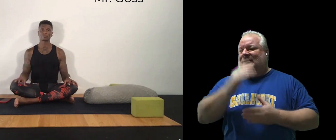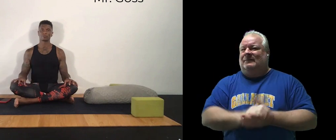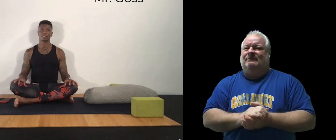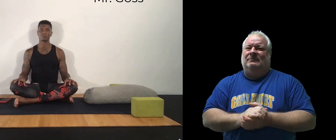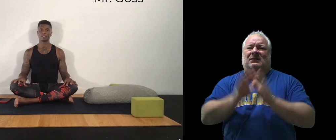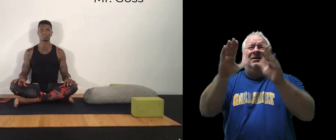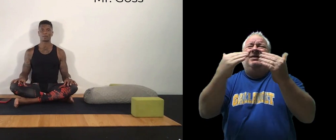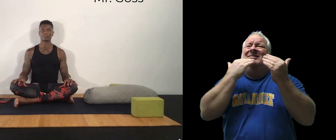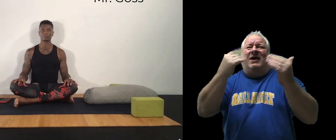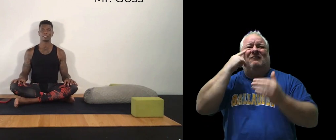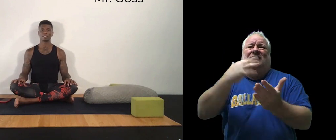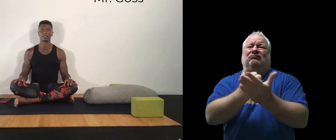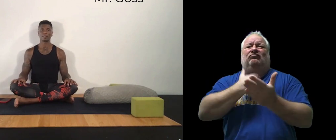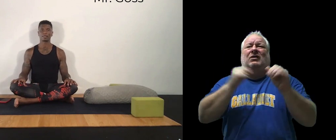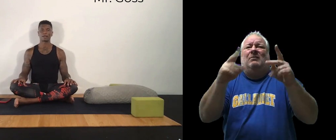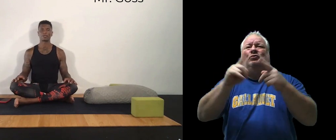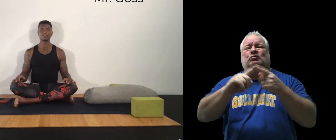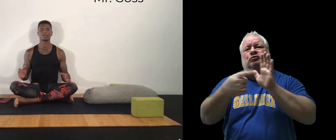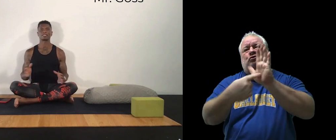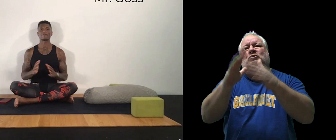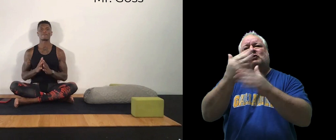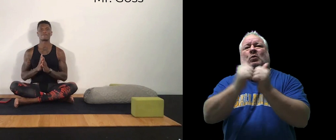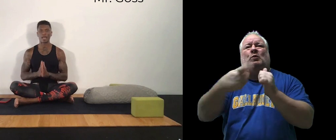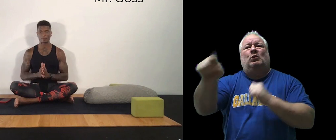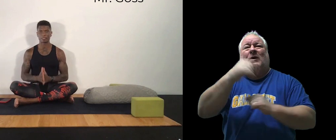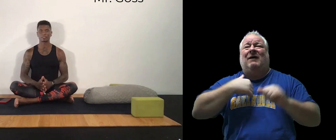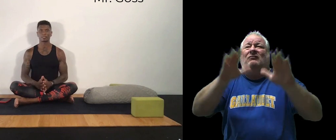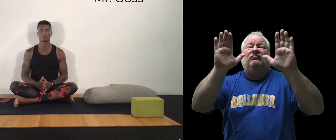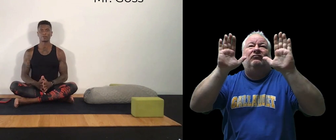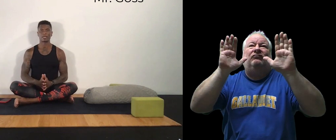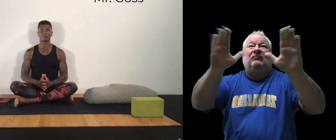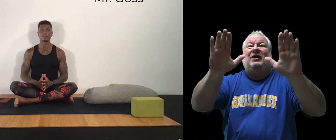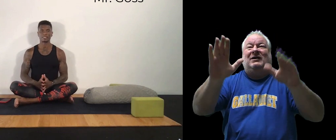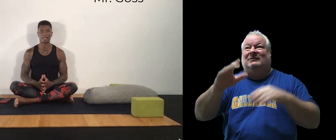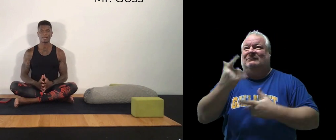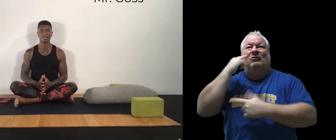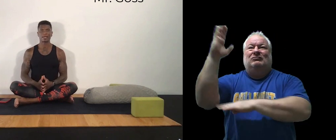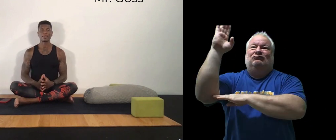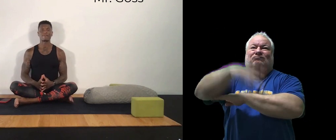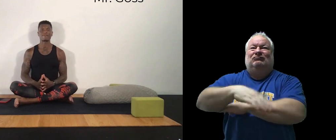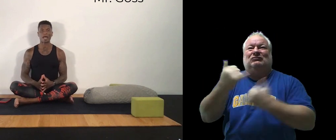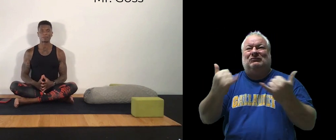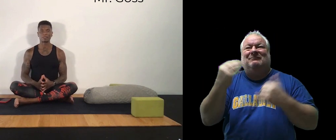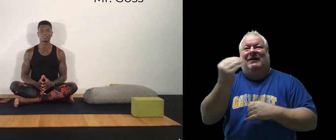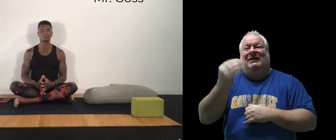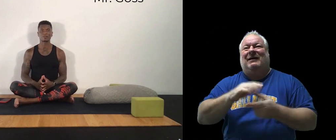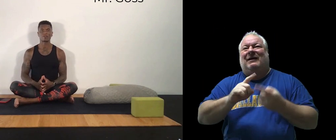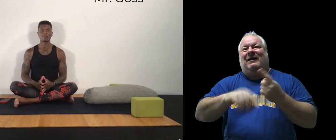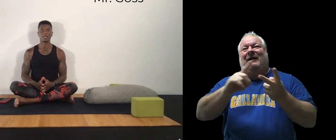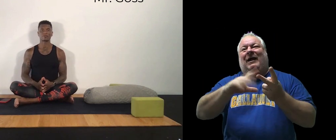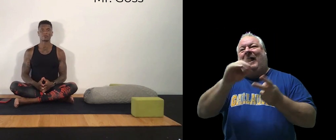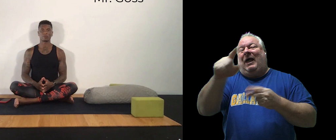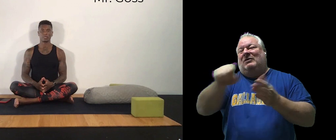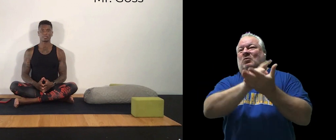Thank you so much for giving me this opportunity. I pray that you guys have a fabulous remainder of the day and a